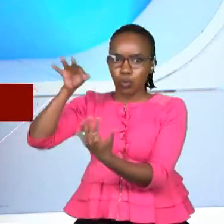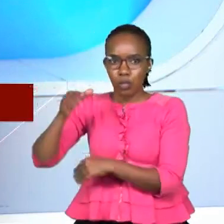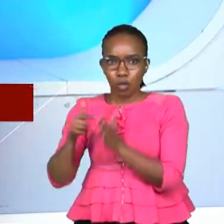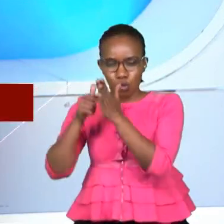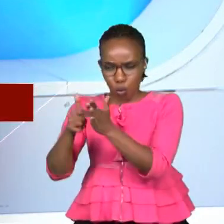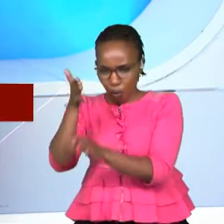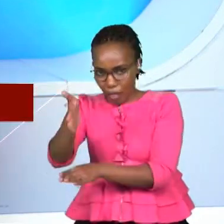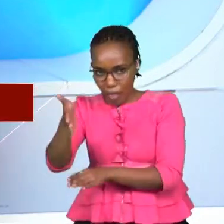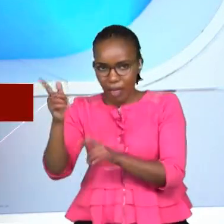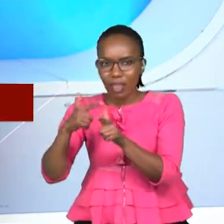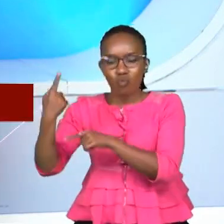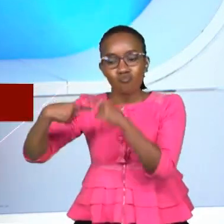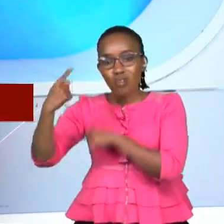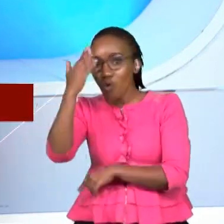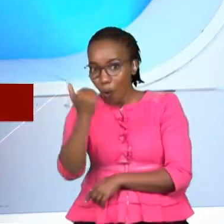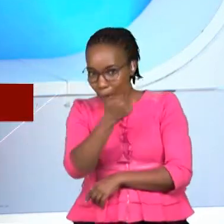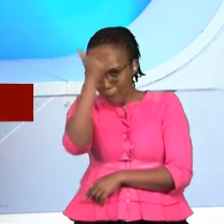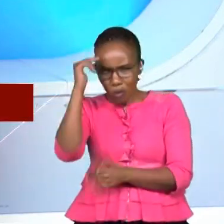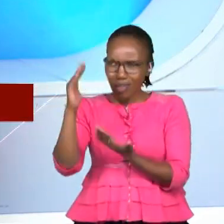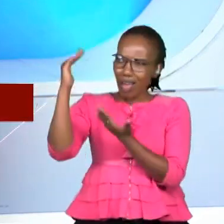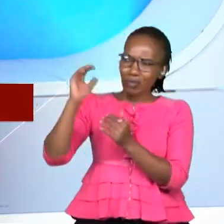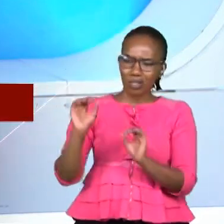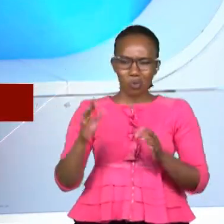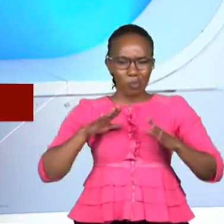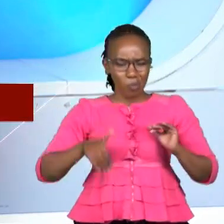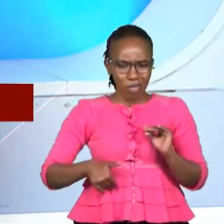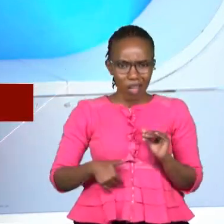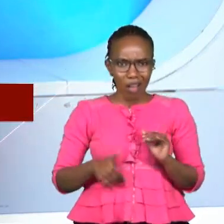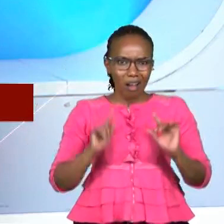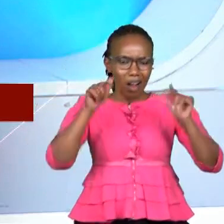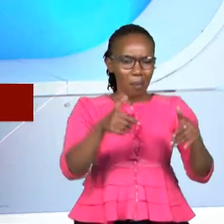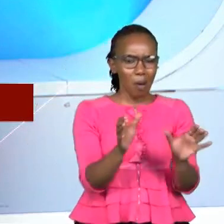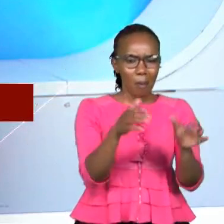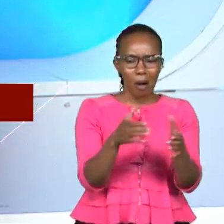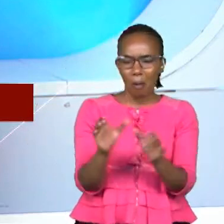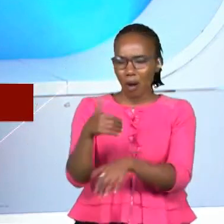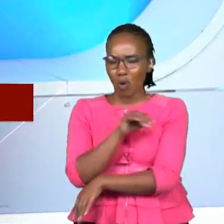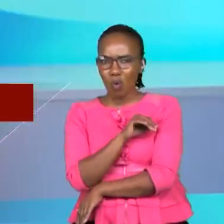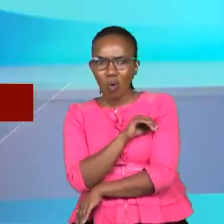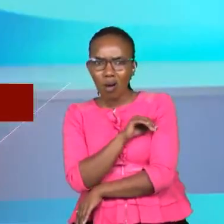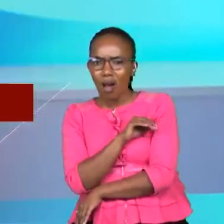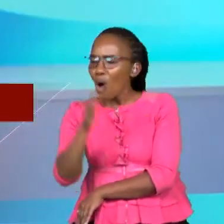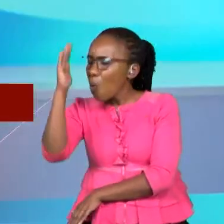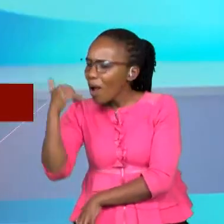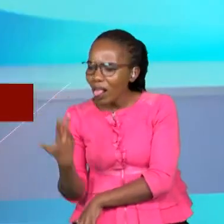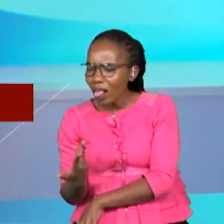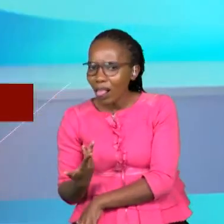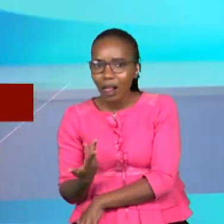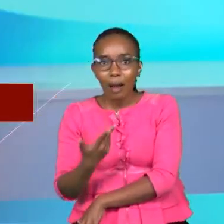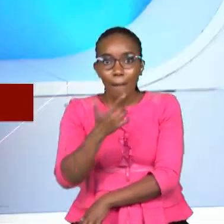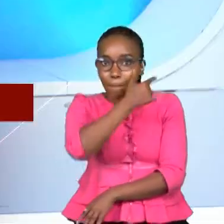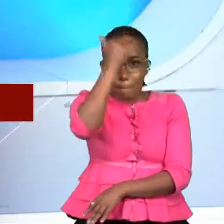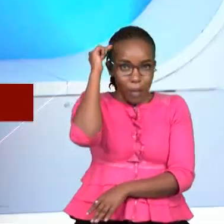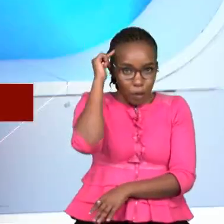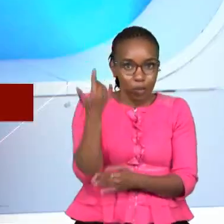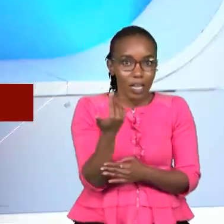you're on the ground and get to win. Because we do not expect that young people will come and form their own political parties. And why not? Why not? It's because of